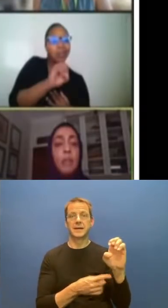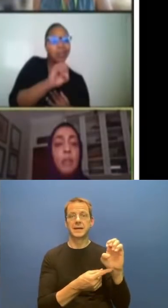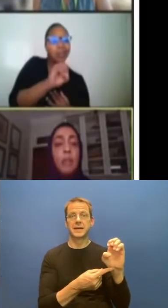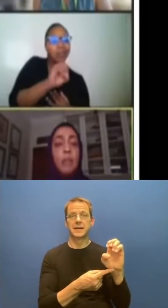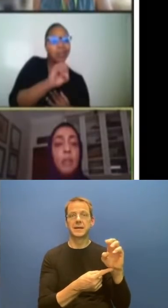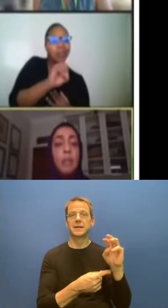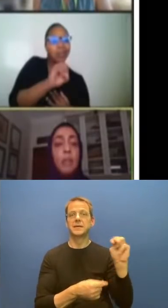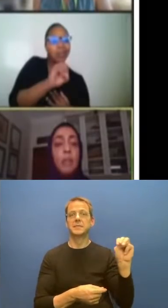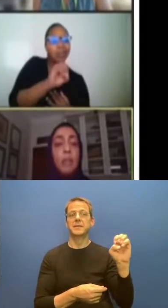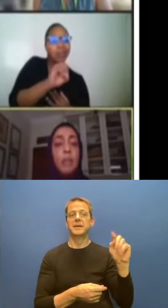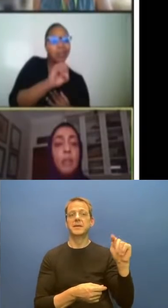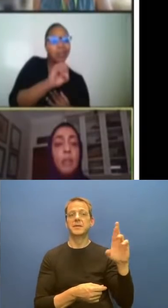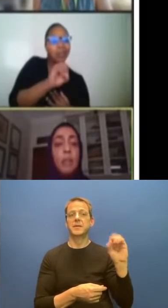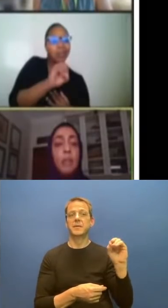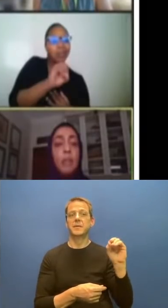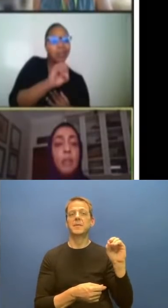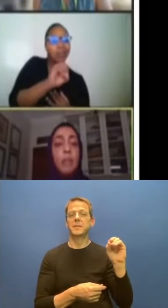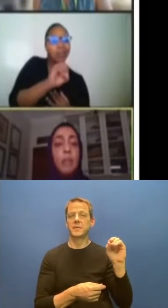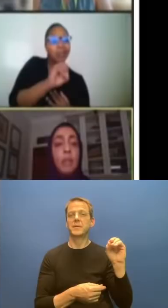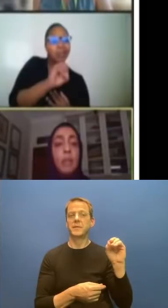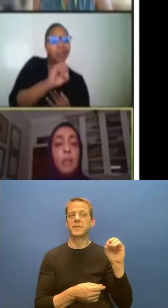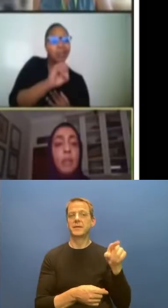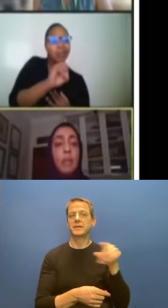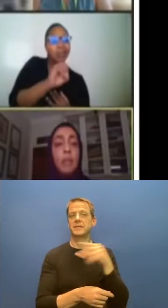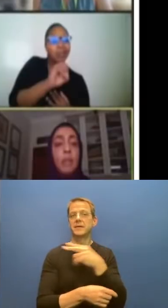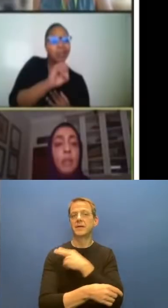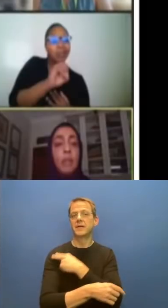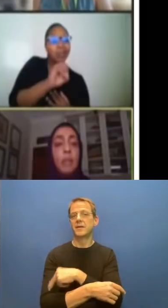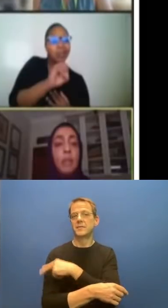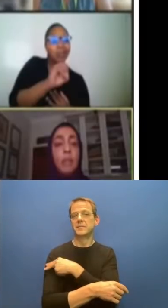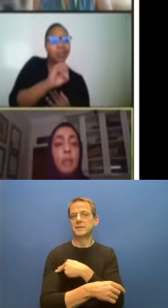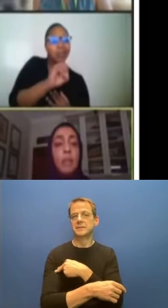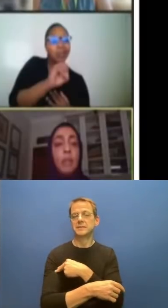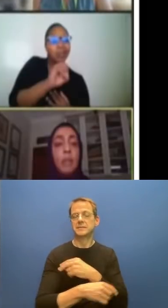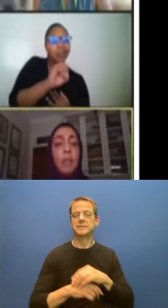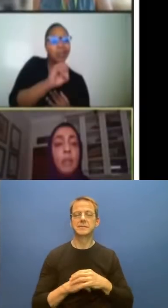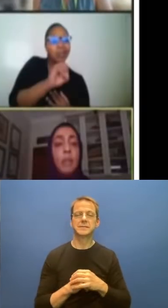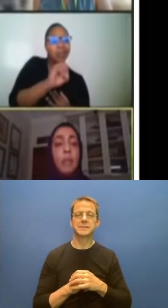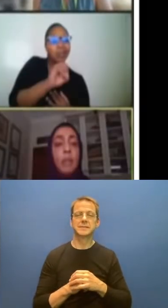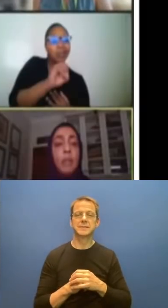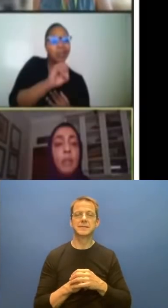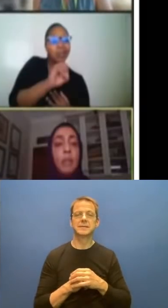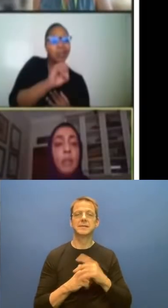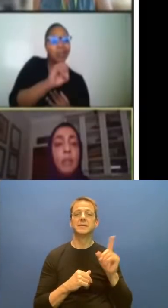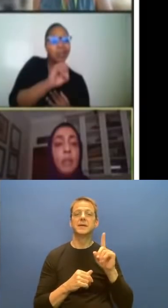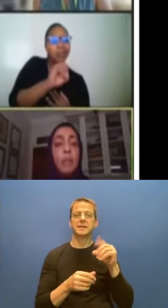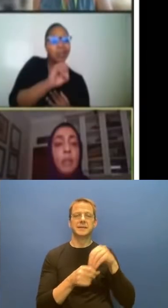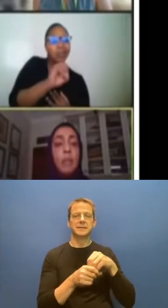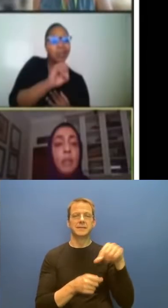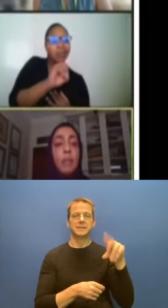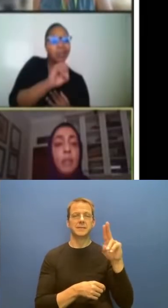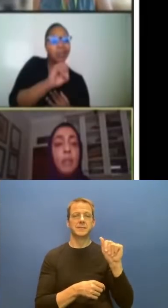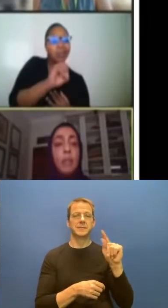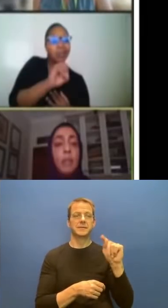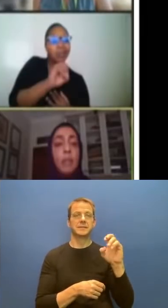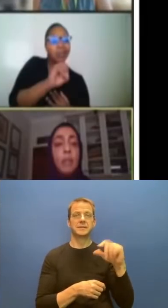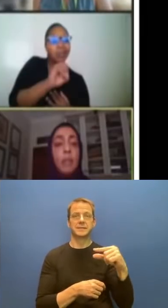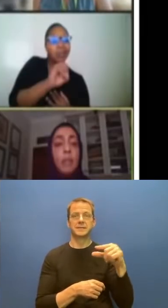Gauteng province. And it seems to suggest really bad virulence of look at the 80 plus, where